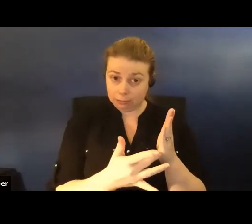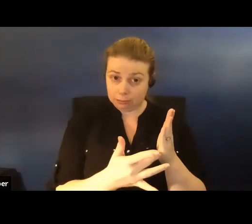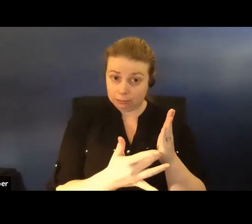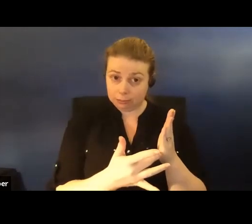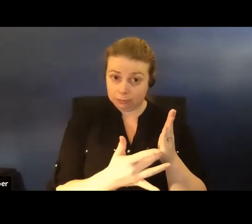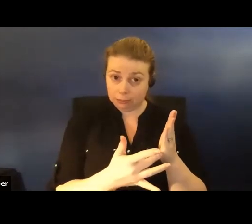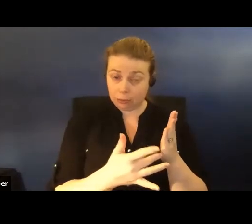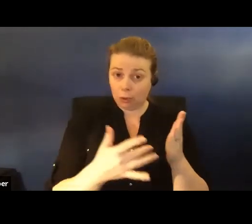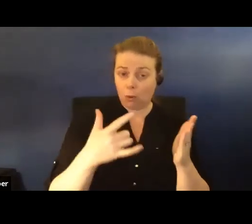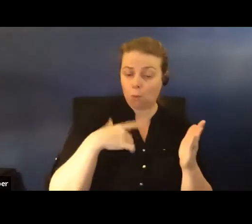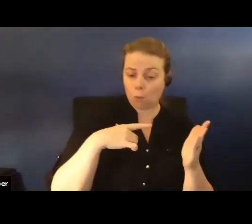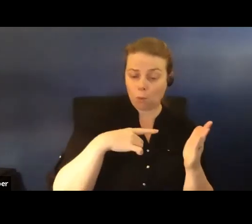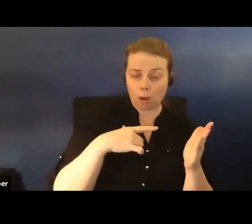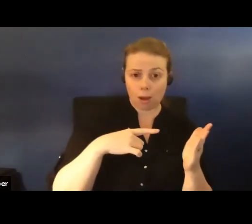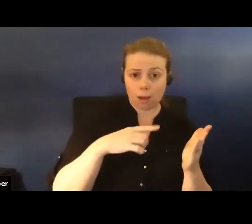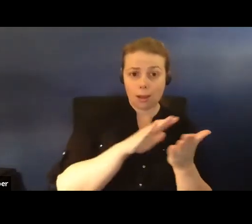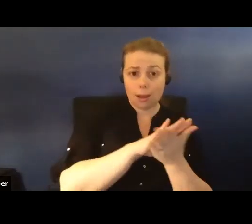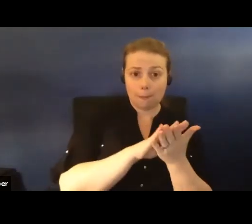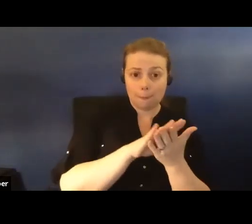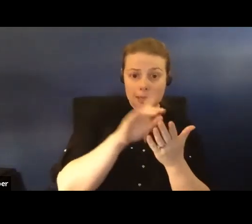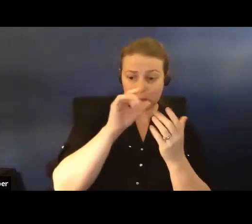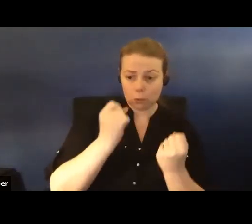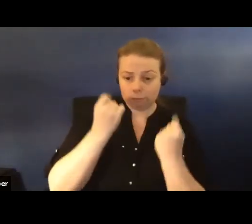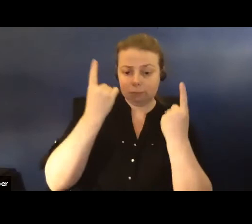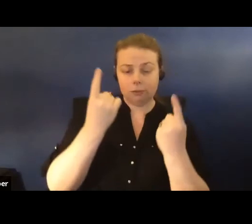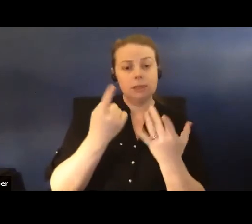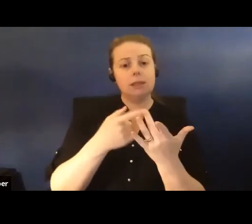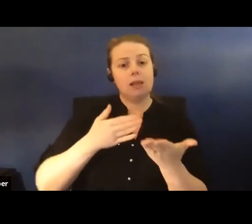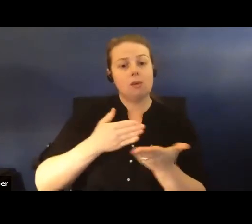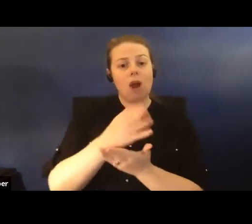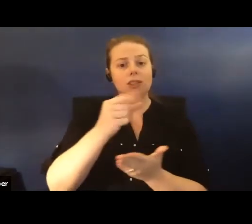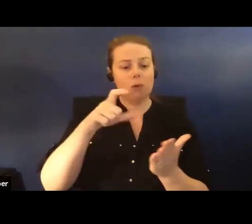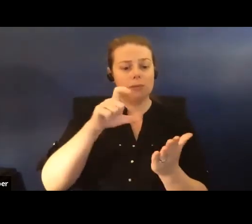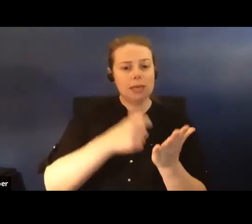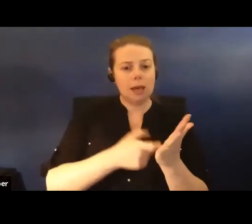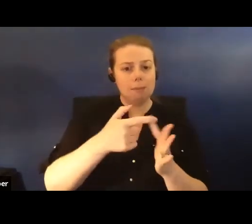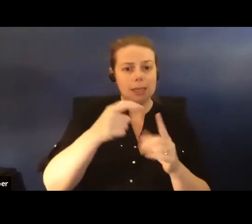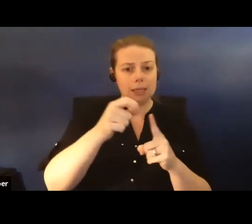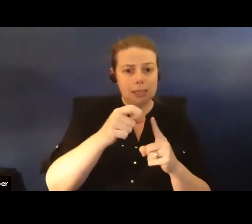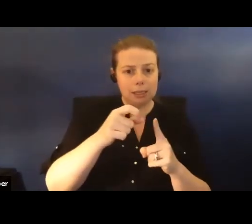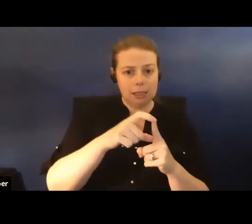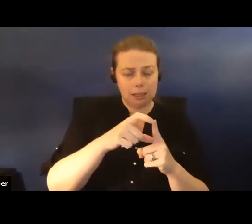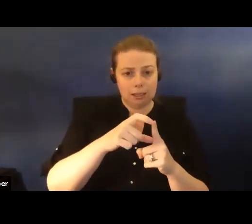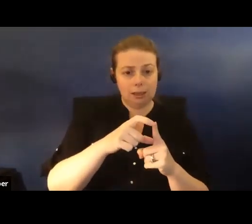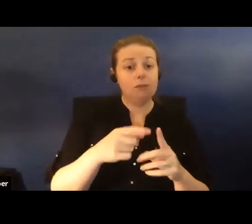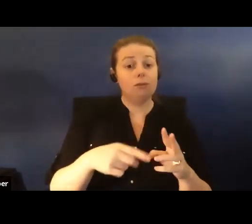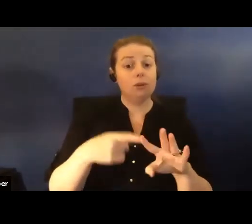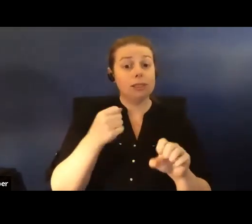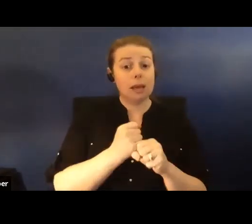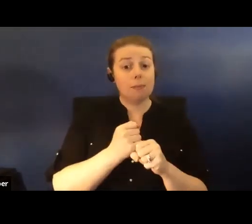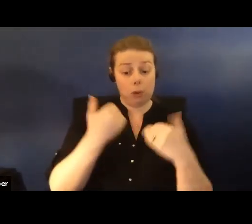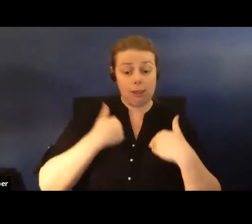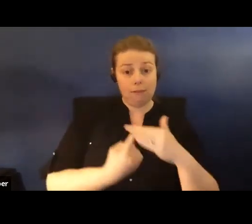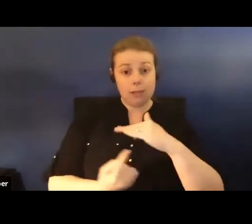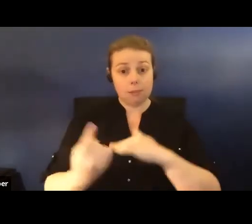the realisation of all other CRPD rights, such as the right to live independently and be included